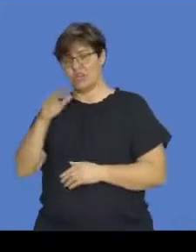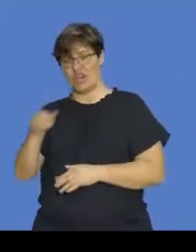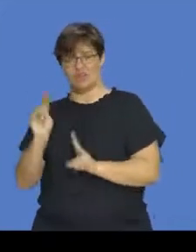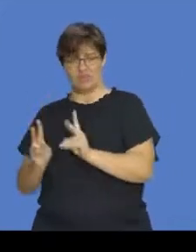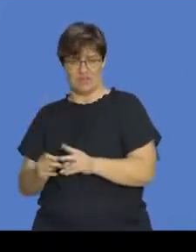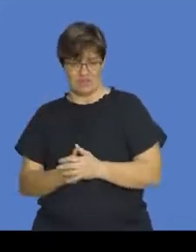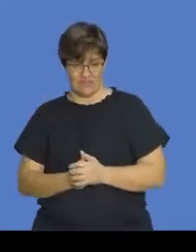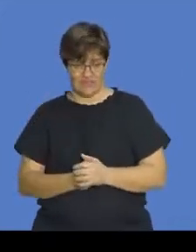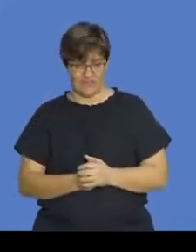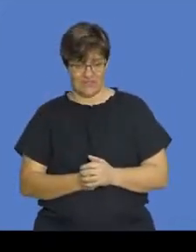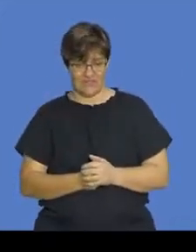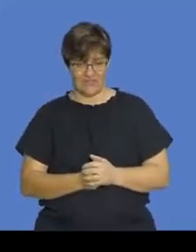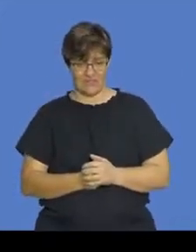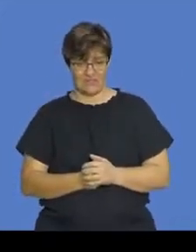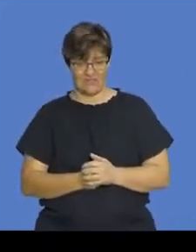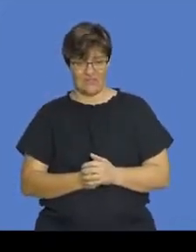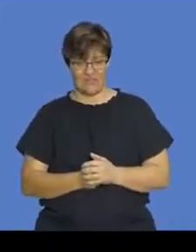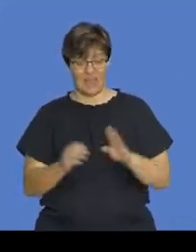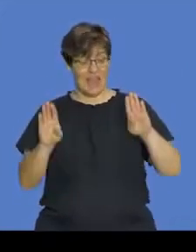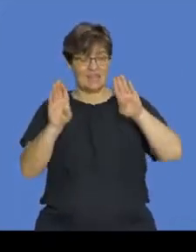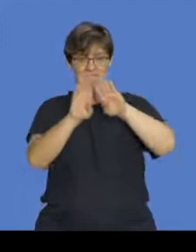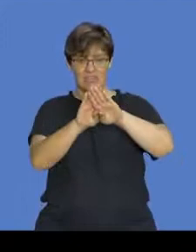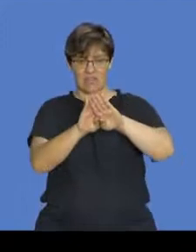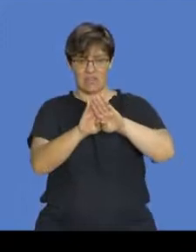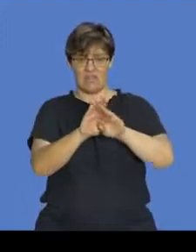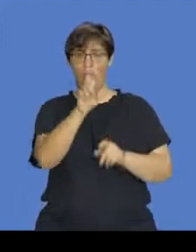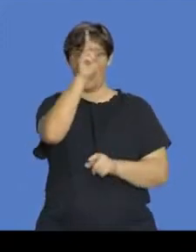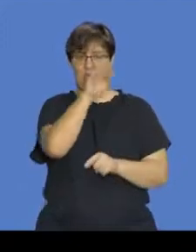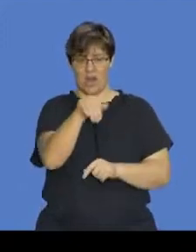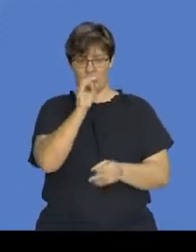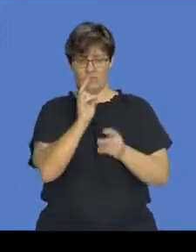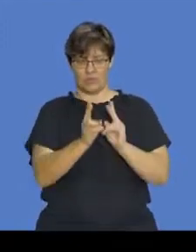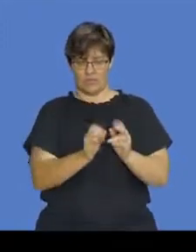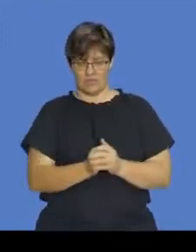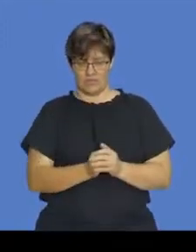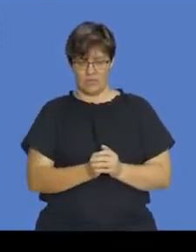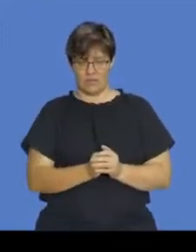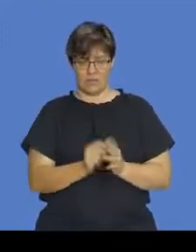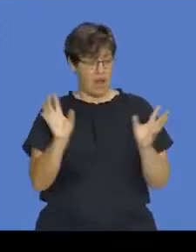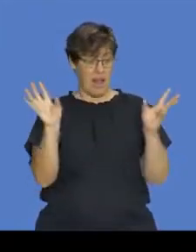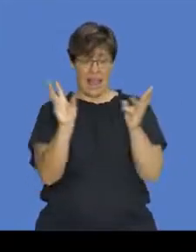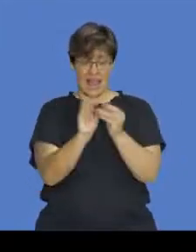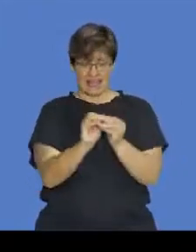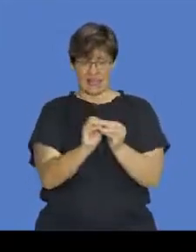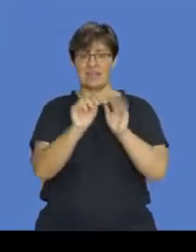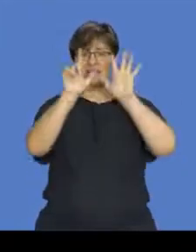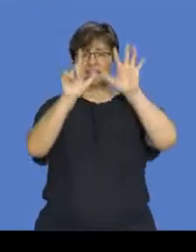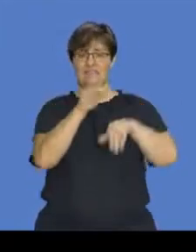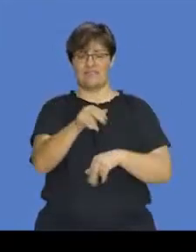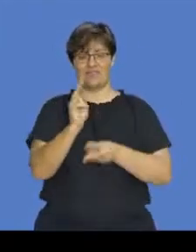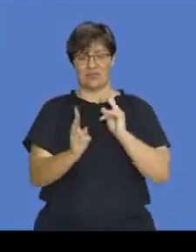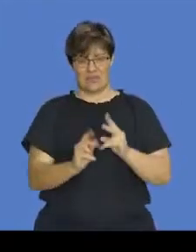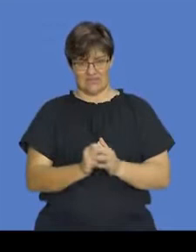12, and in the intersection we've got 1 out of 12. Now if you add these two together, you get 7 out of